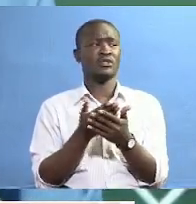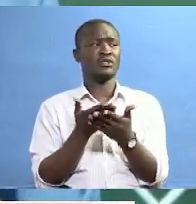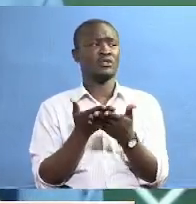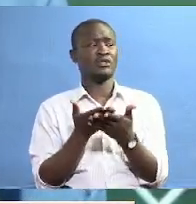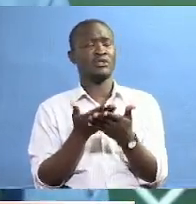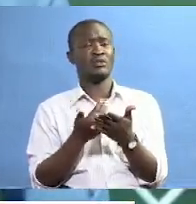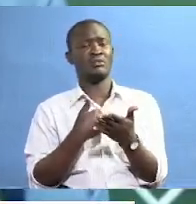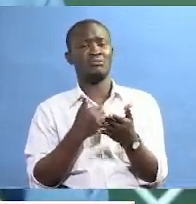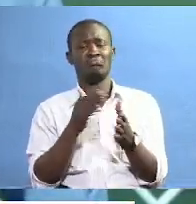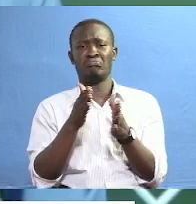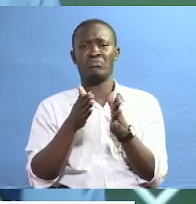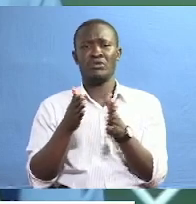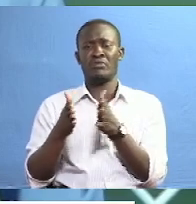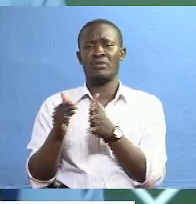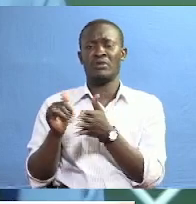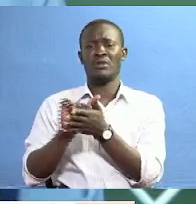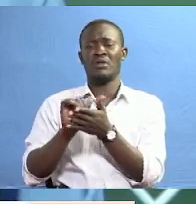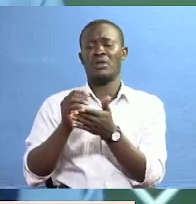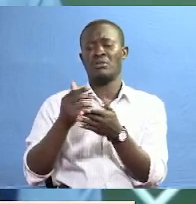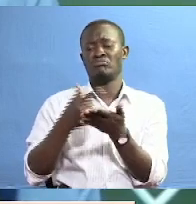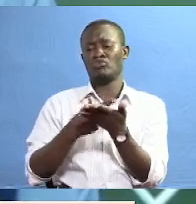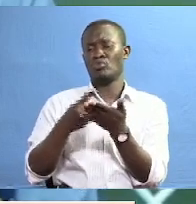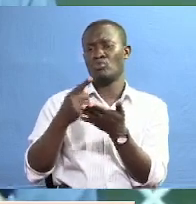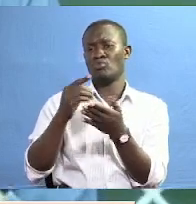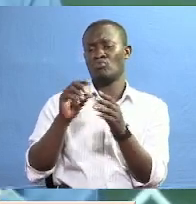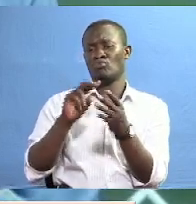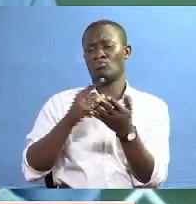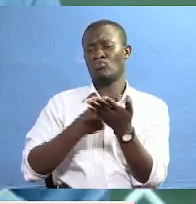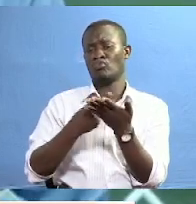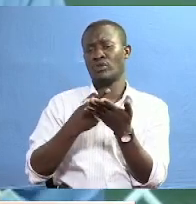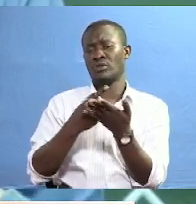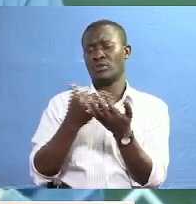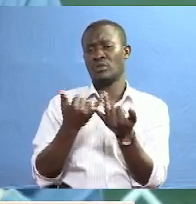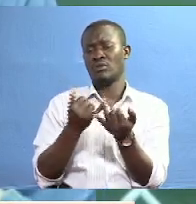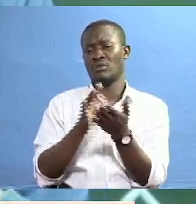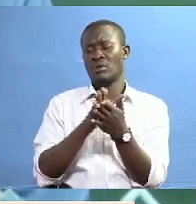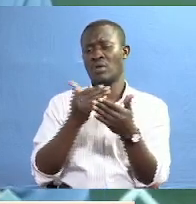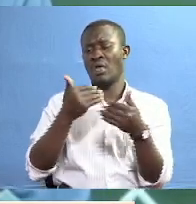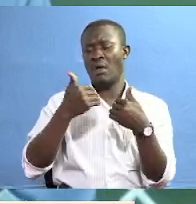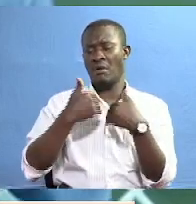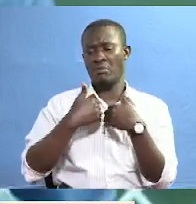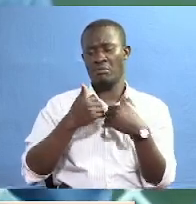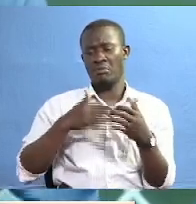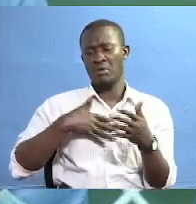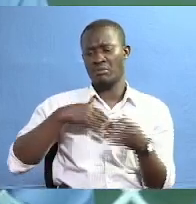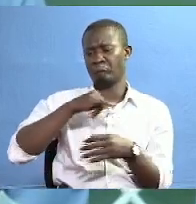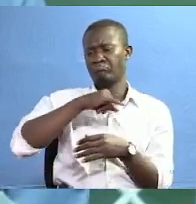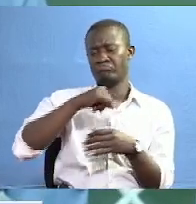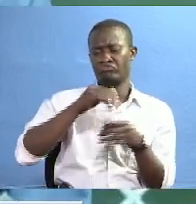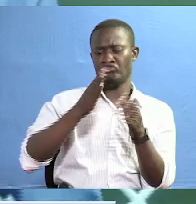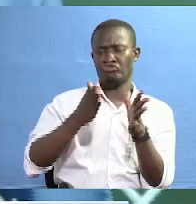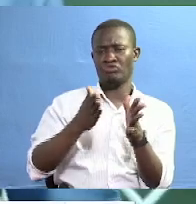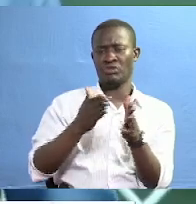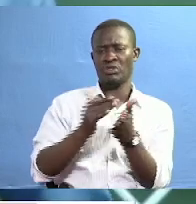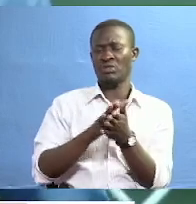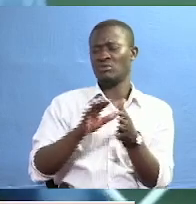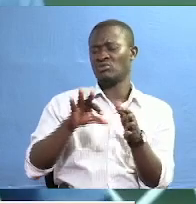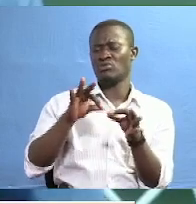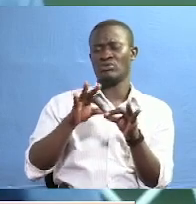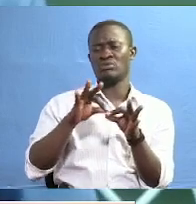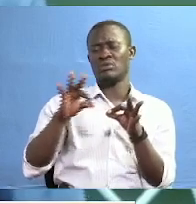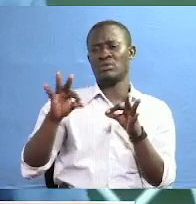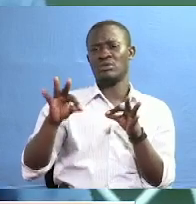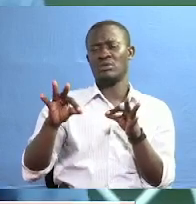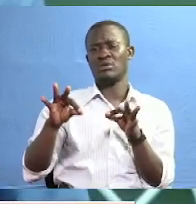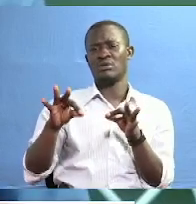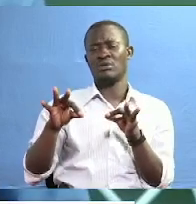Basically we've been preparing for like 2 weeks now. I have been with my designer. She took the measurements.